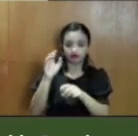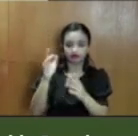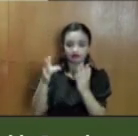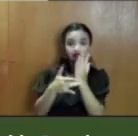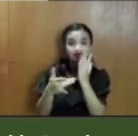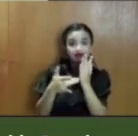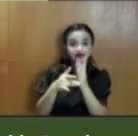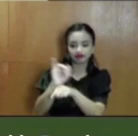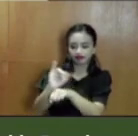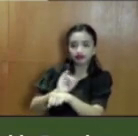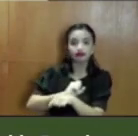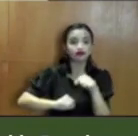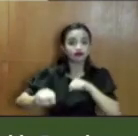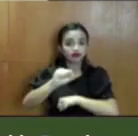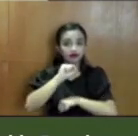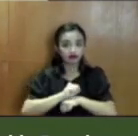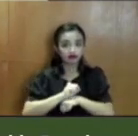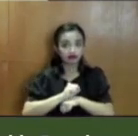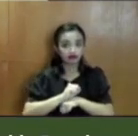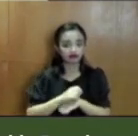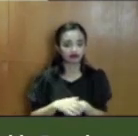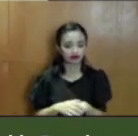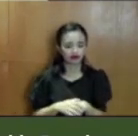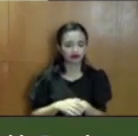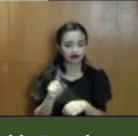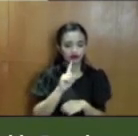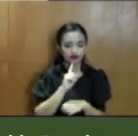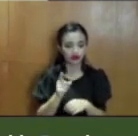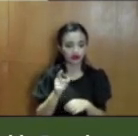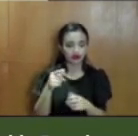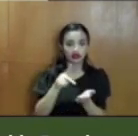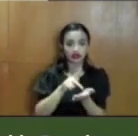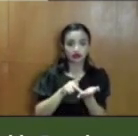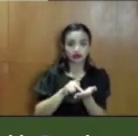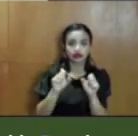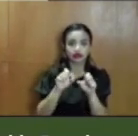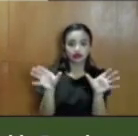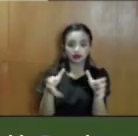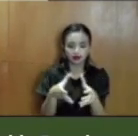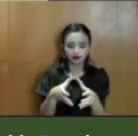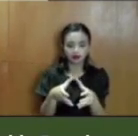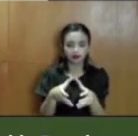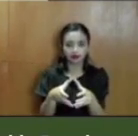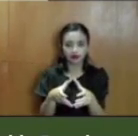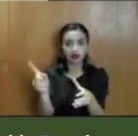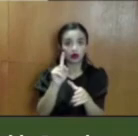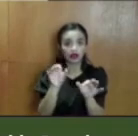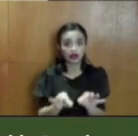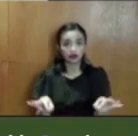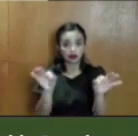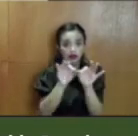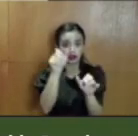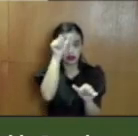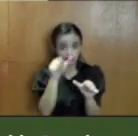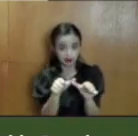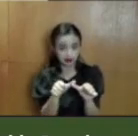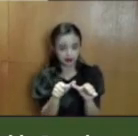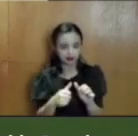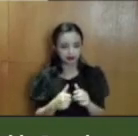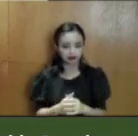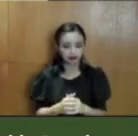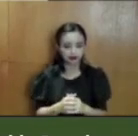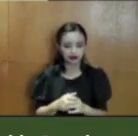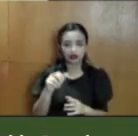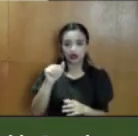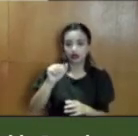Singapore than the biopharmaceutical sector. Now, the important thing to note here is that optoelectronics